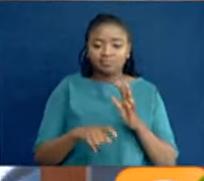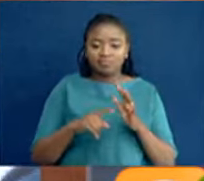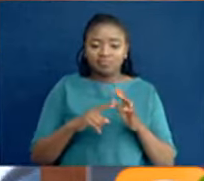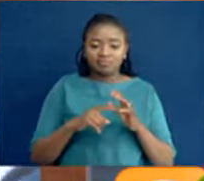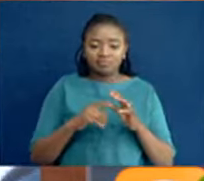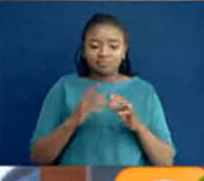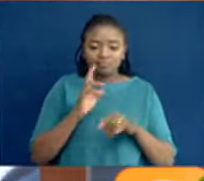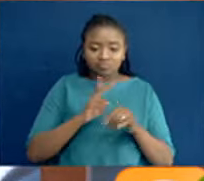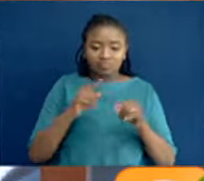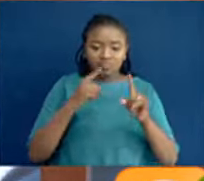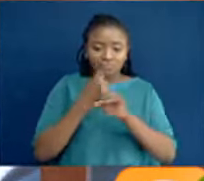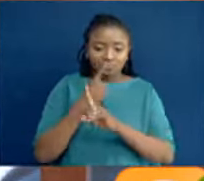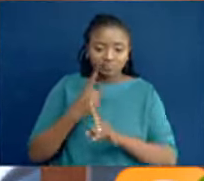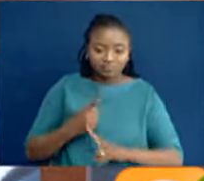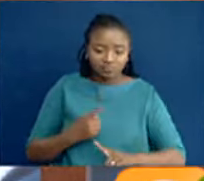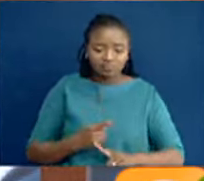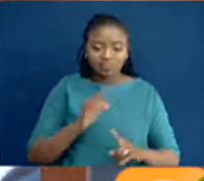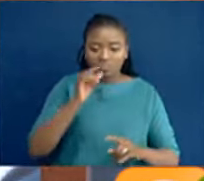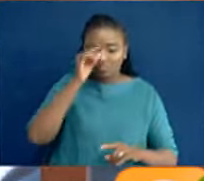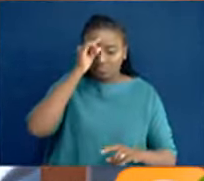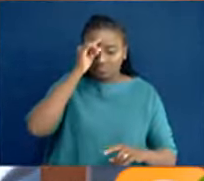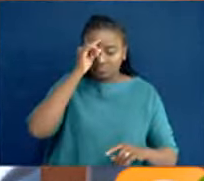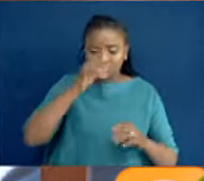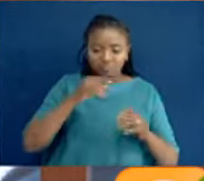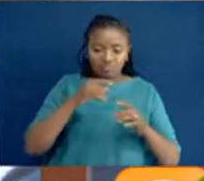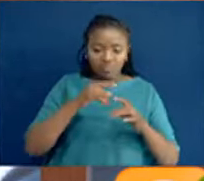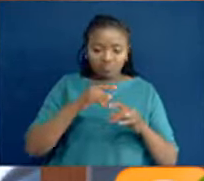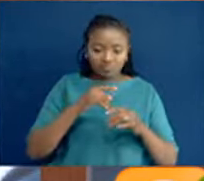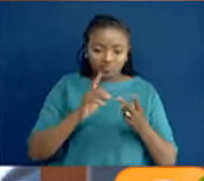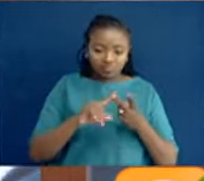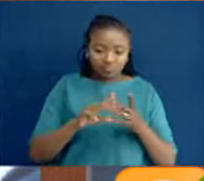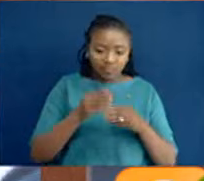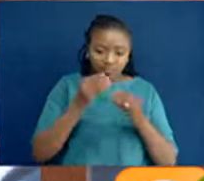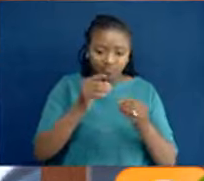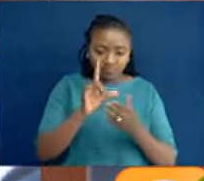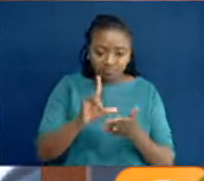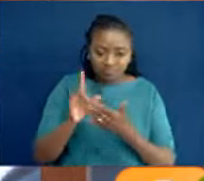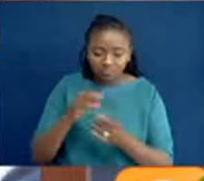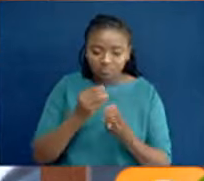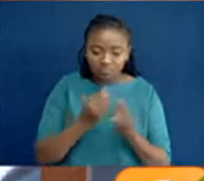different conglomeration of governments extending concessional loans to build this infrastructure, yeah, that is what